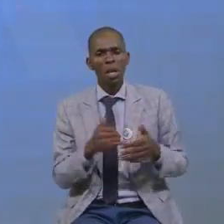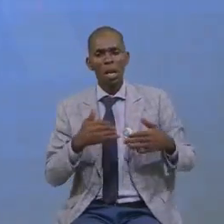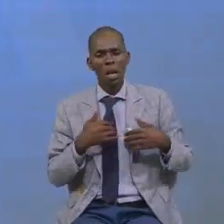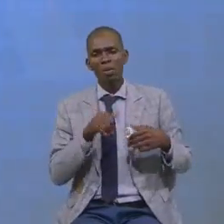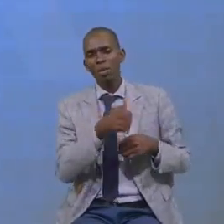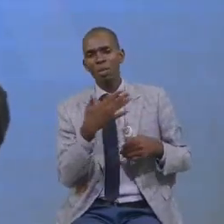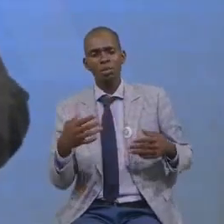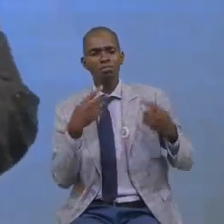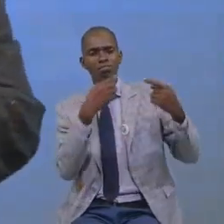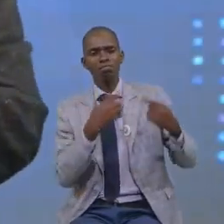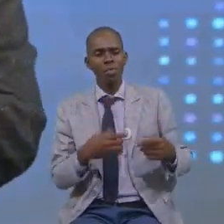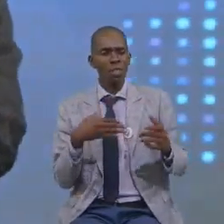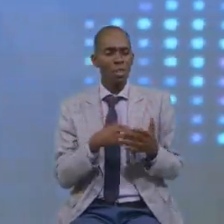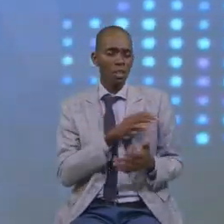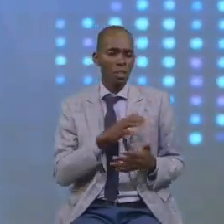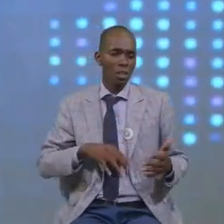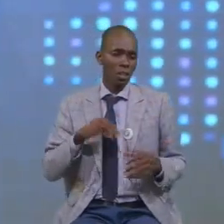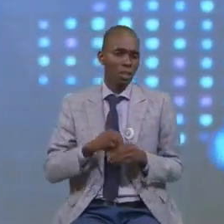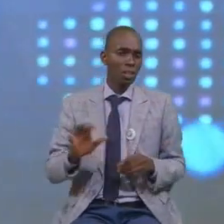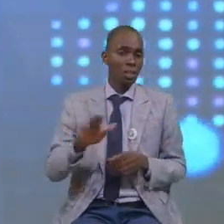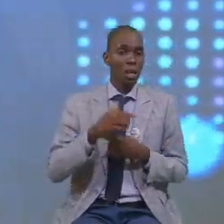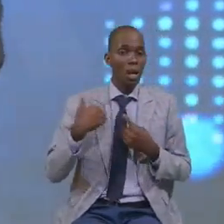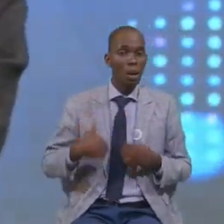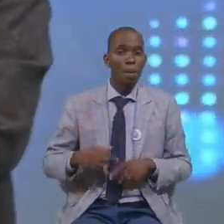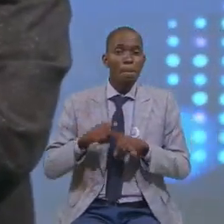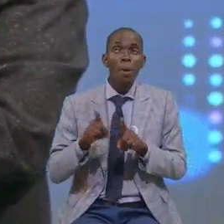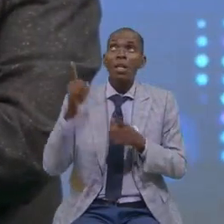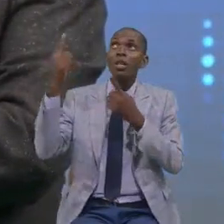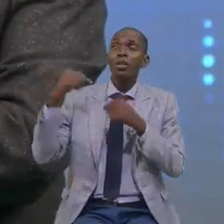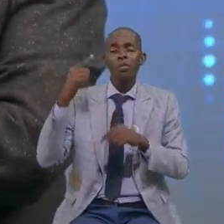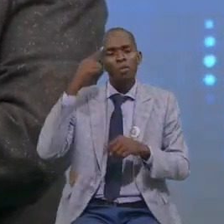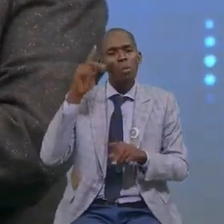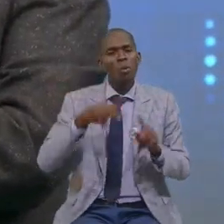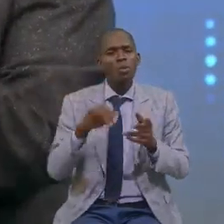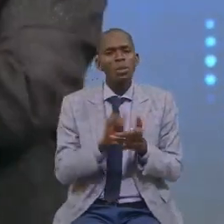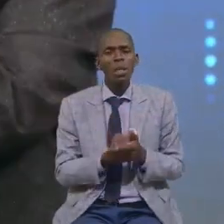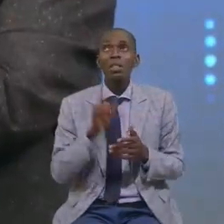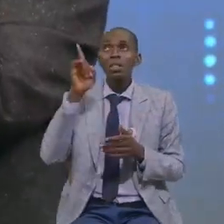heart. It'll be coming for the people that already he was reigning in their